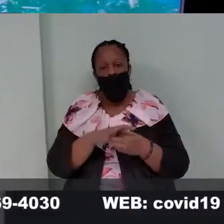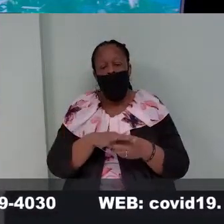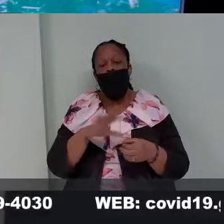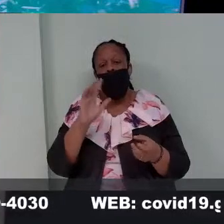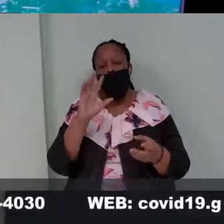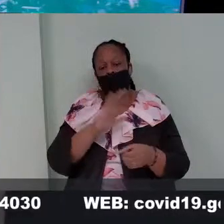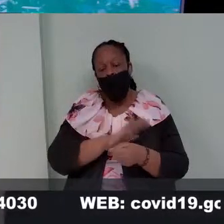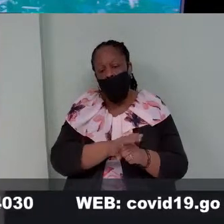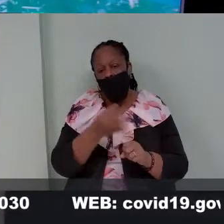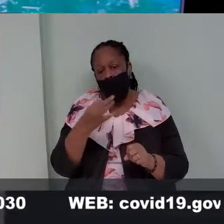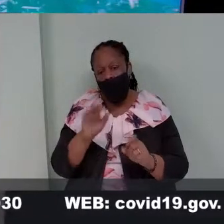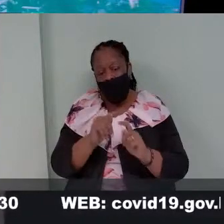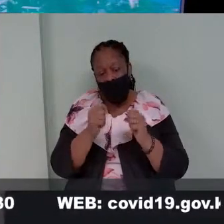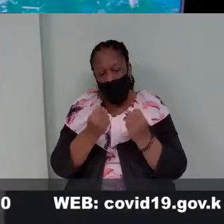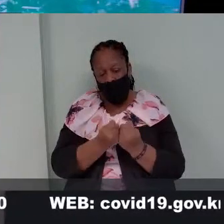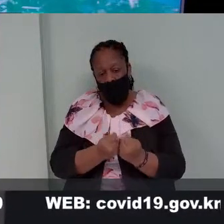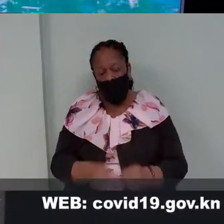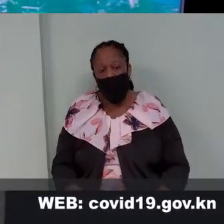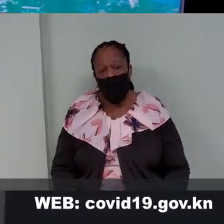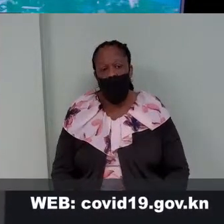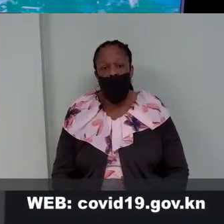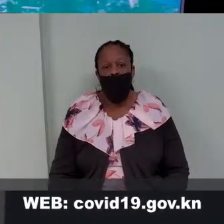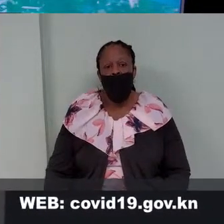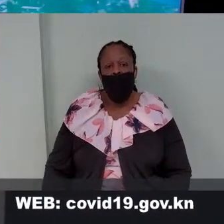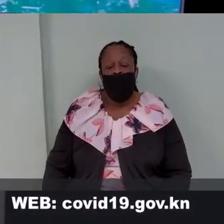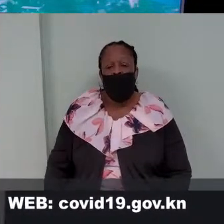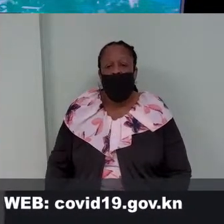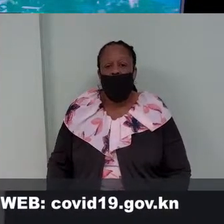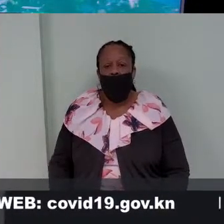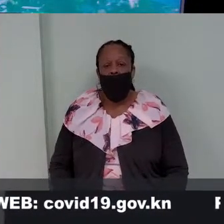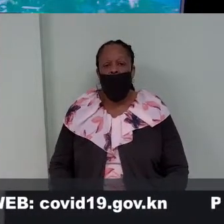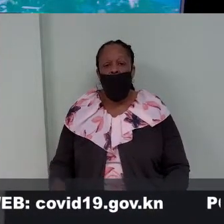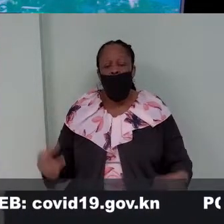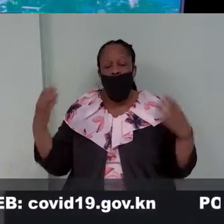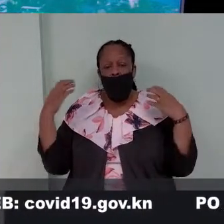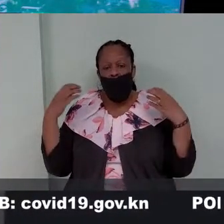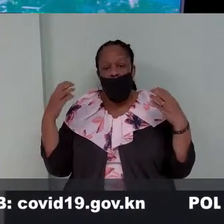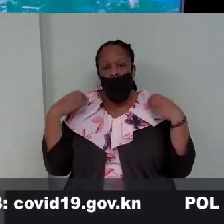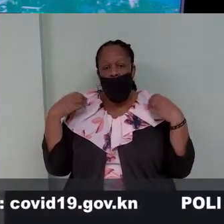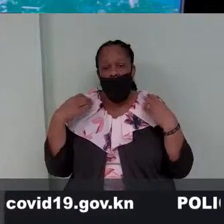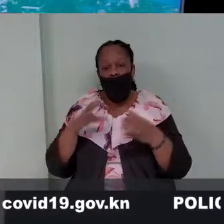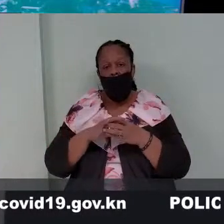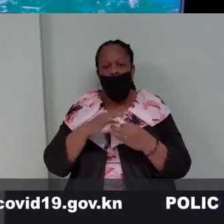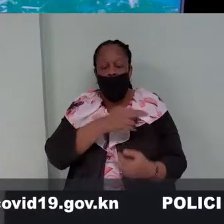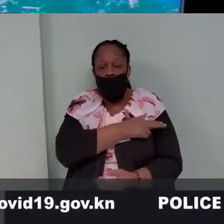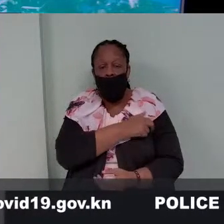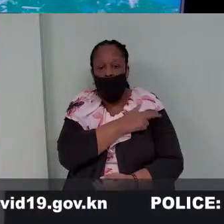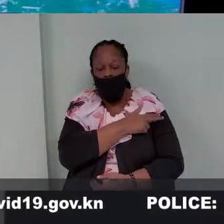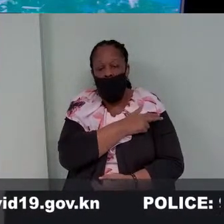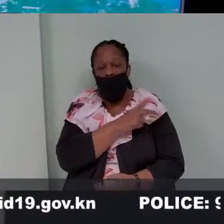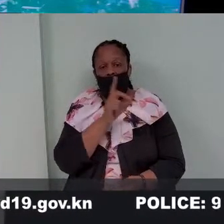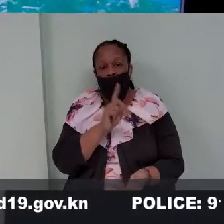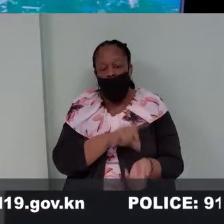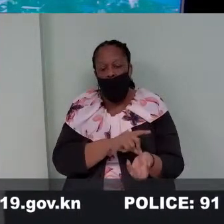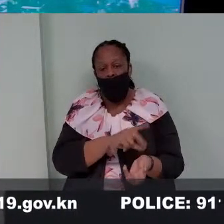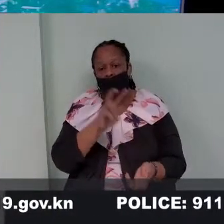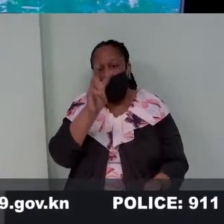Our medical chief of staff at the Joseph N. France General Hospital, Dr.